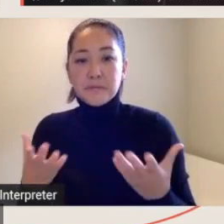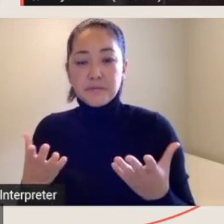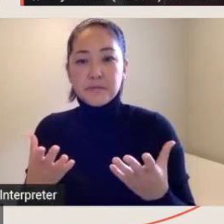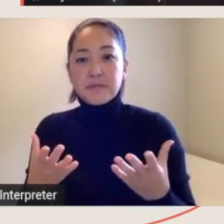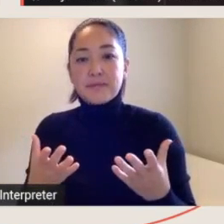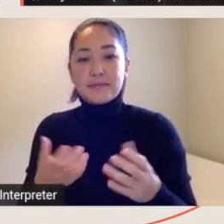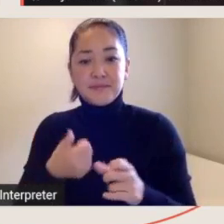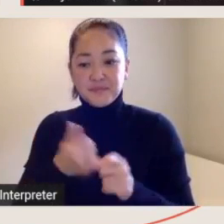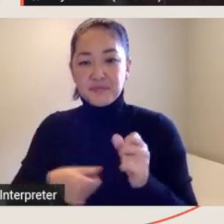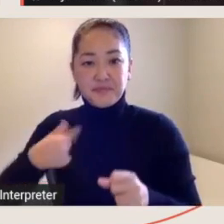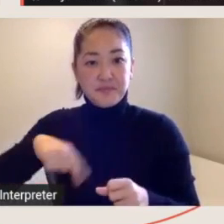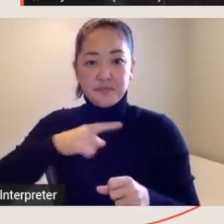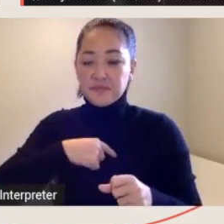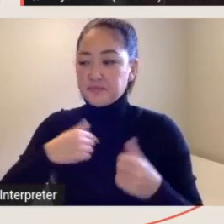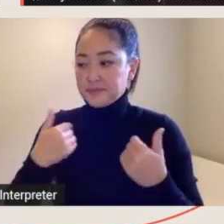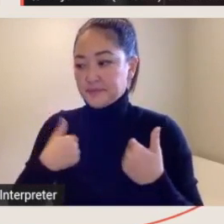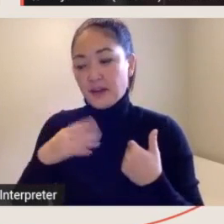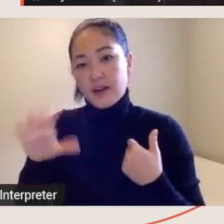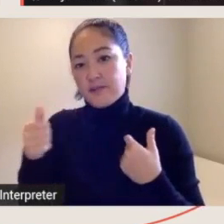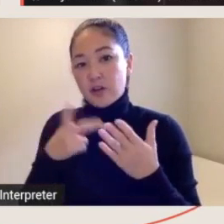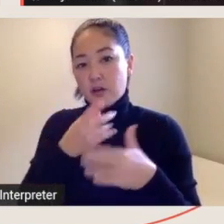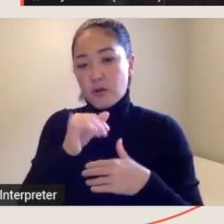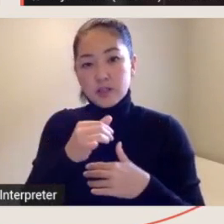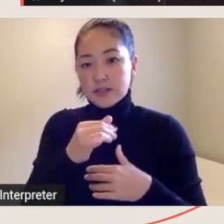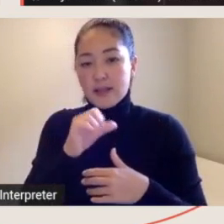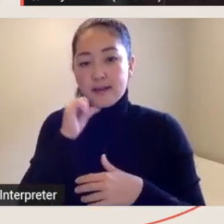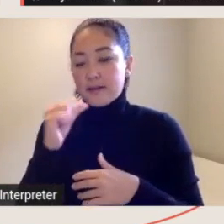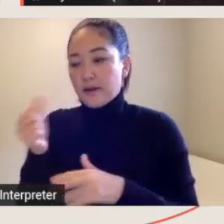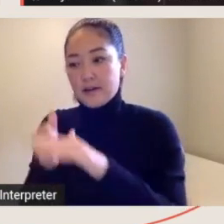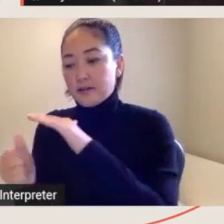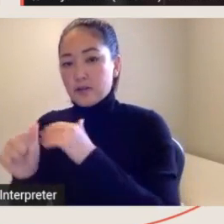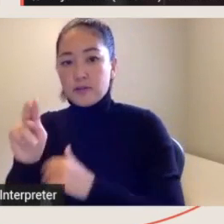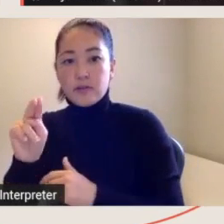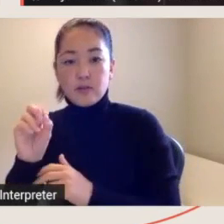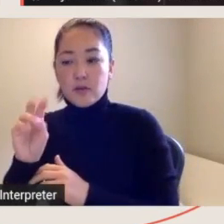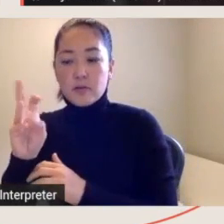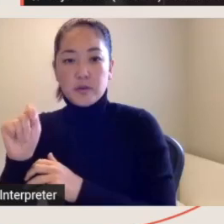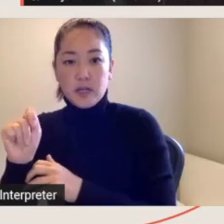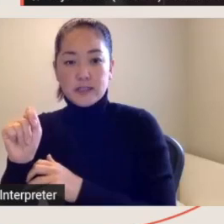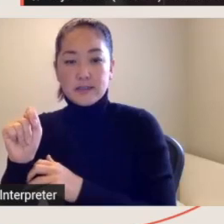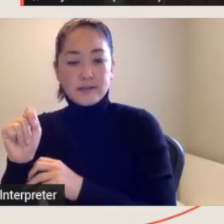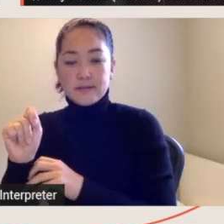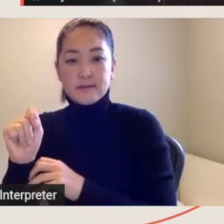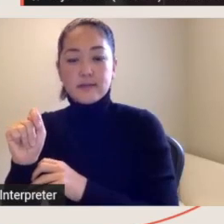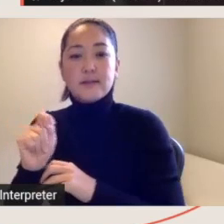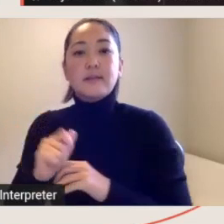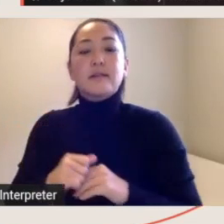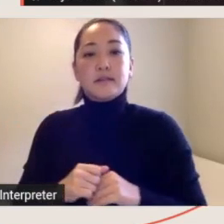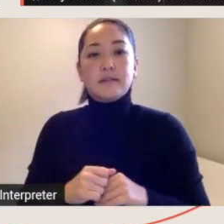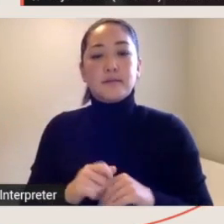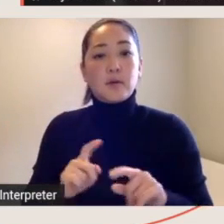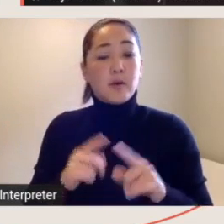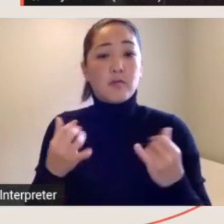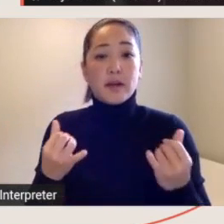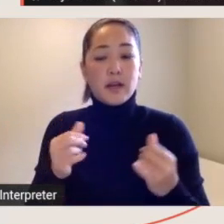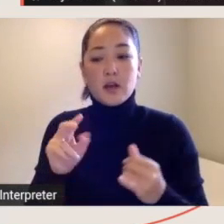one of us is also working on other things that are not under the No Cut umbrella. But yeah, we are at the moment,